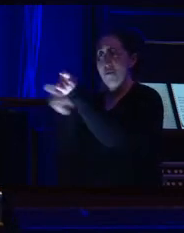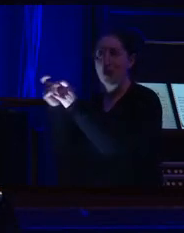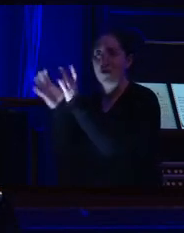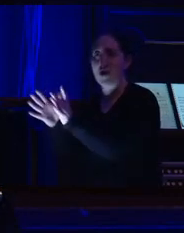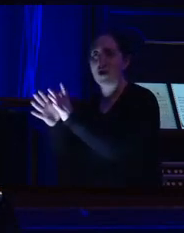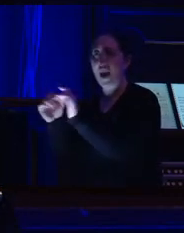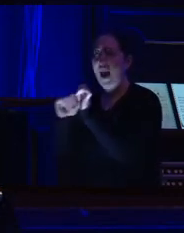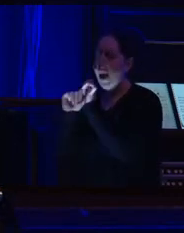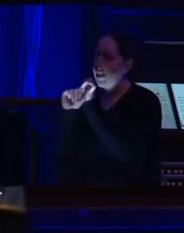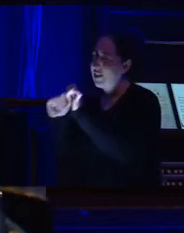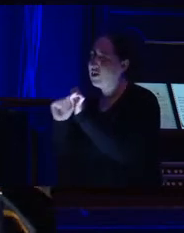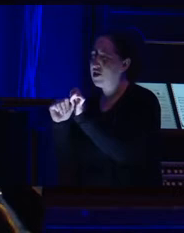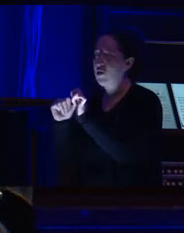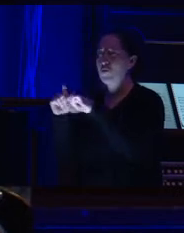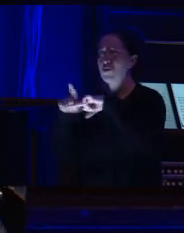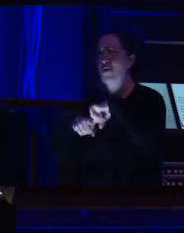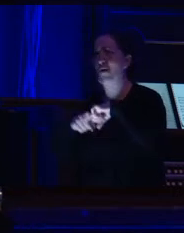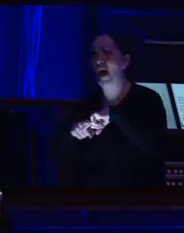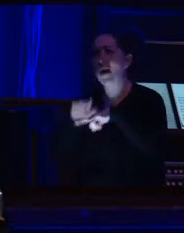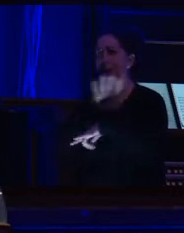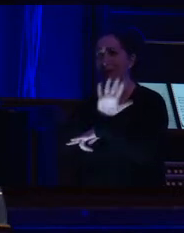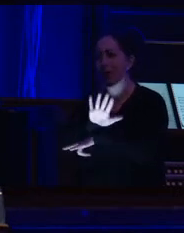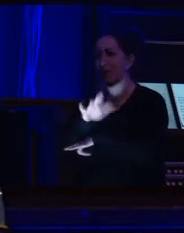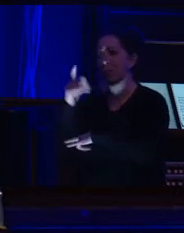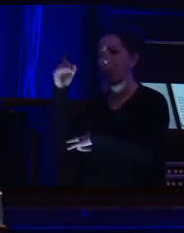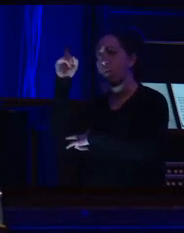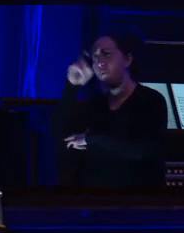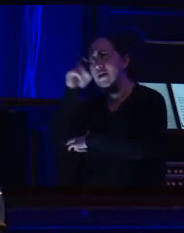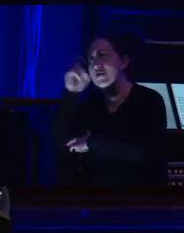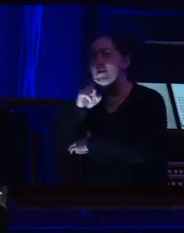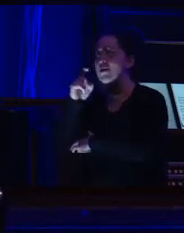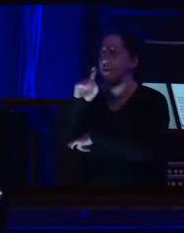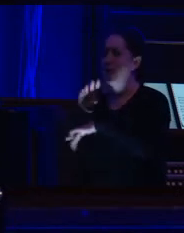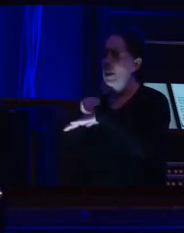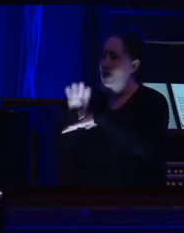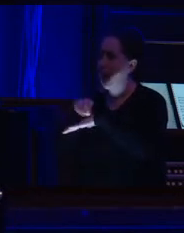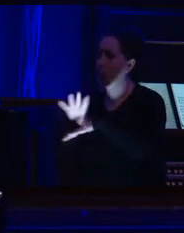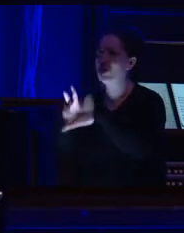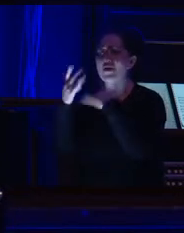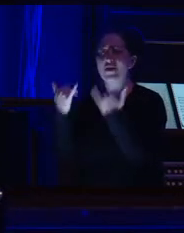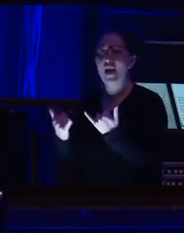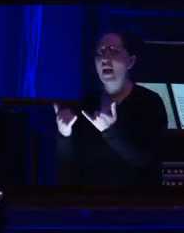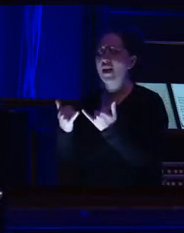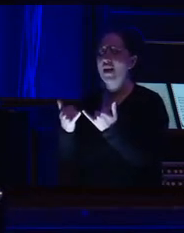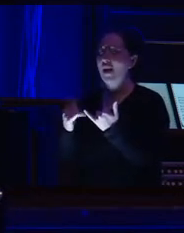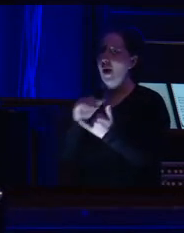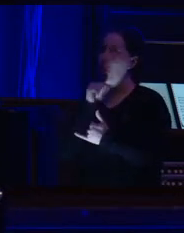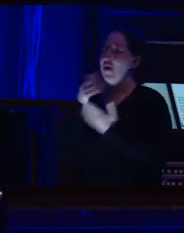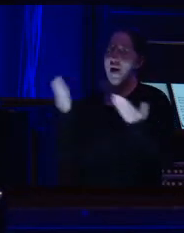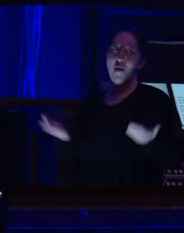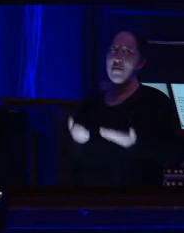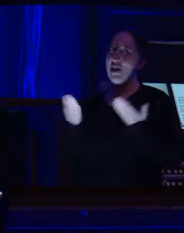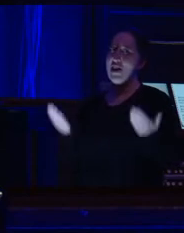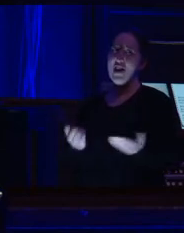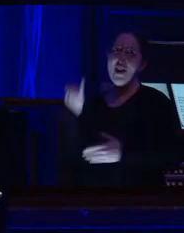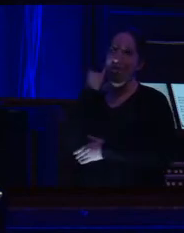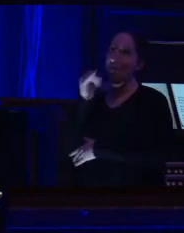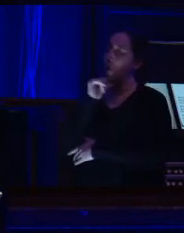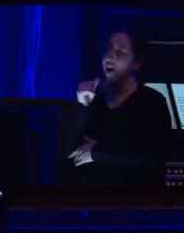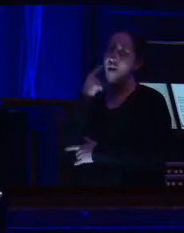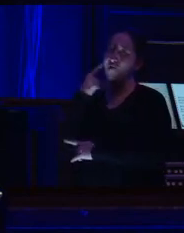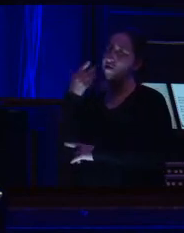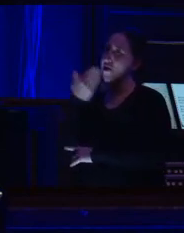continue to rely on his wisdom and counsel today. I would not be here were it not for Earl,